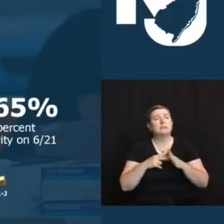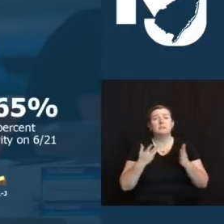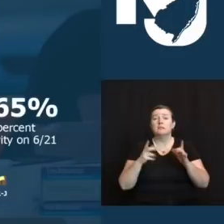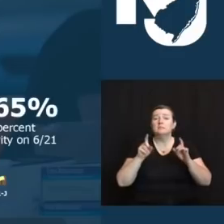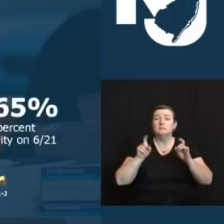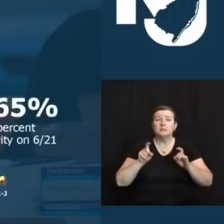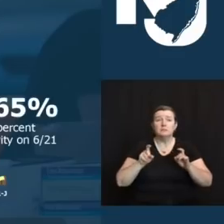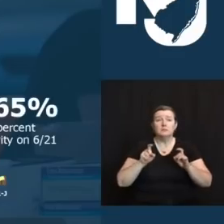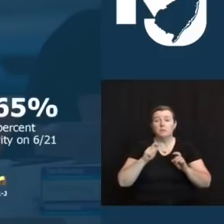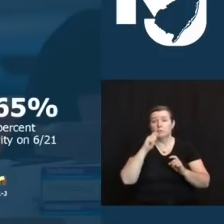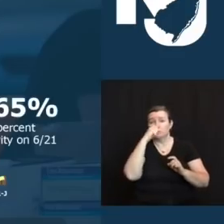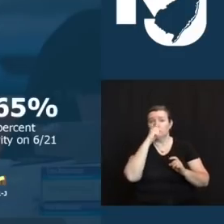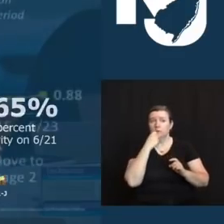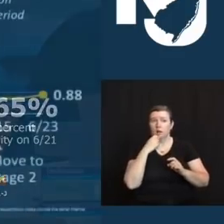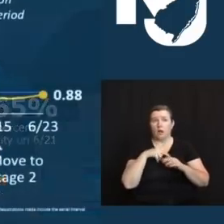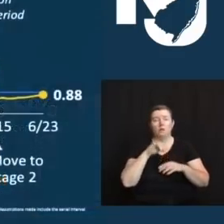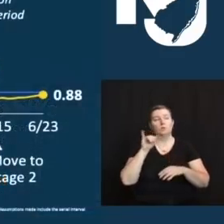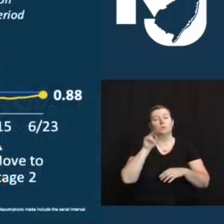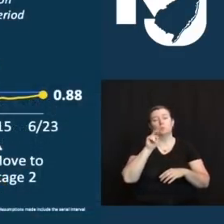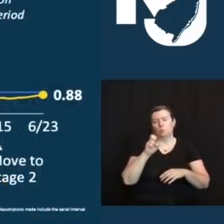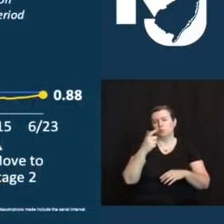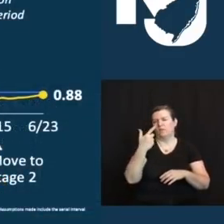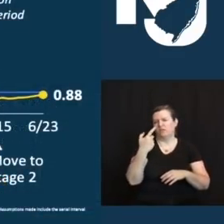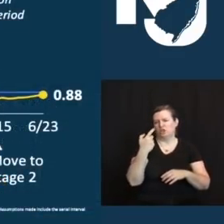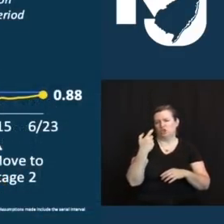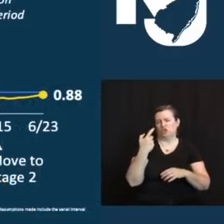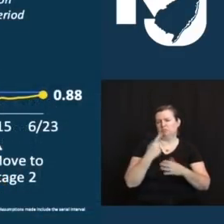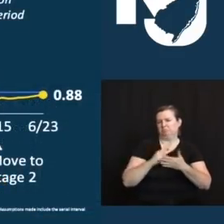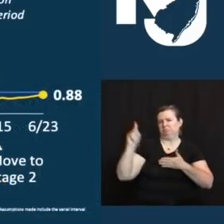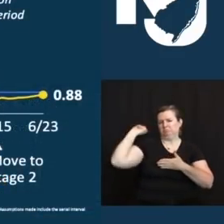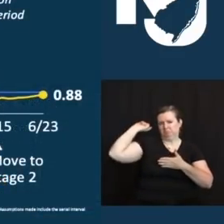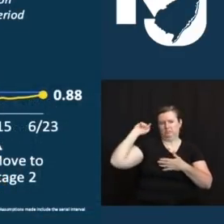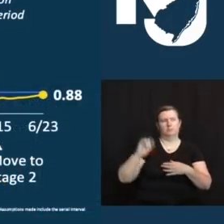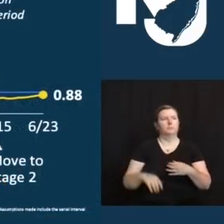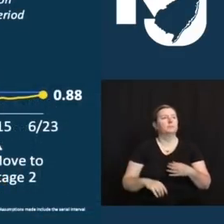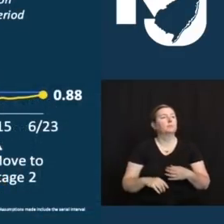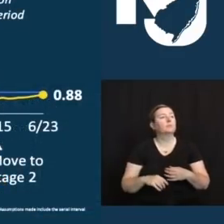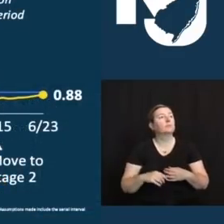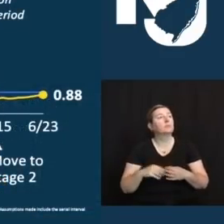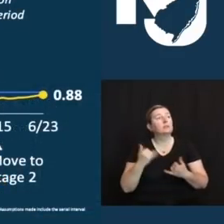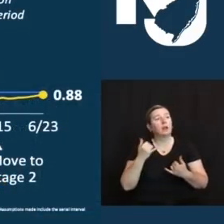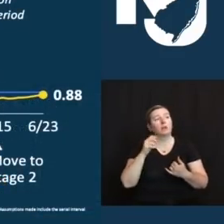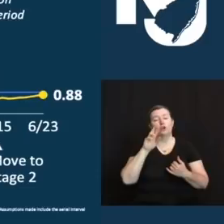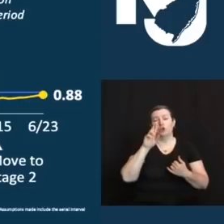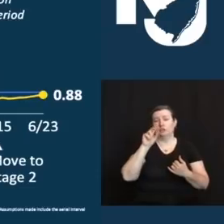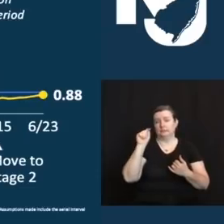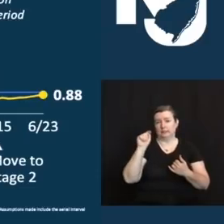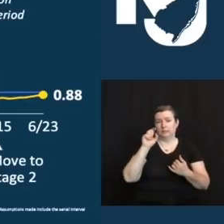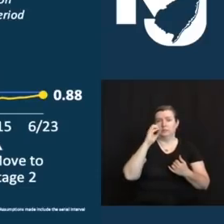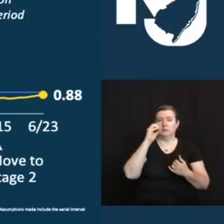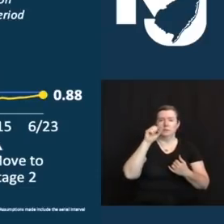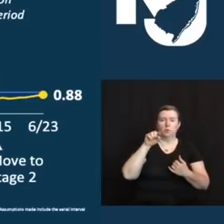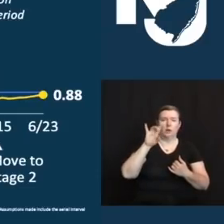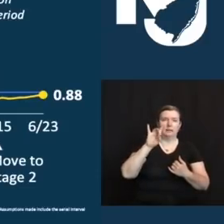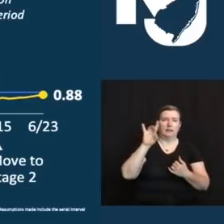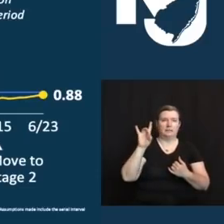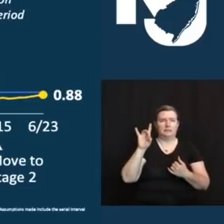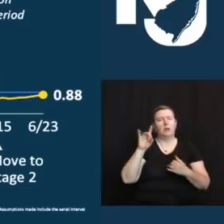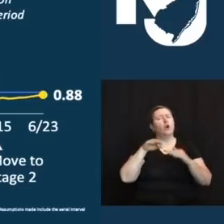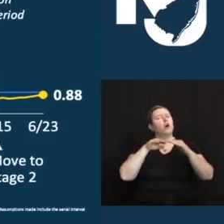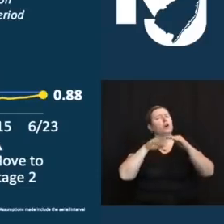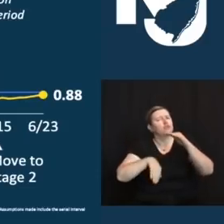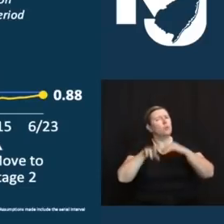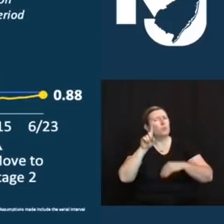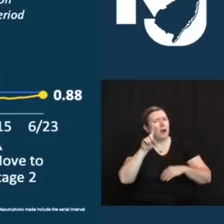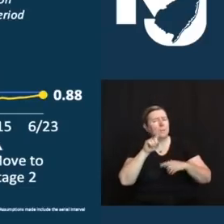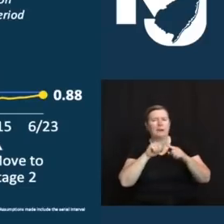June 21st. Rate of transmission was 0.88. Again, good news below 1, up slightly. Over the